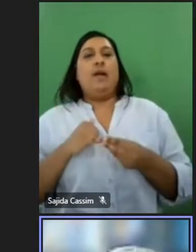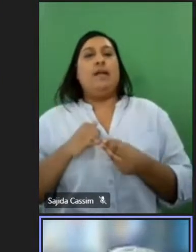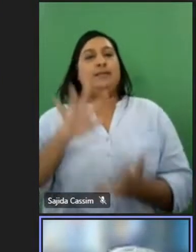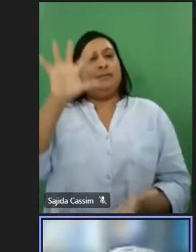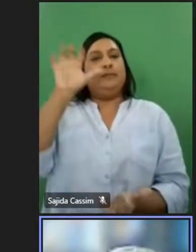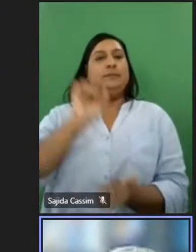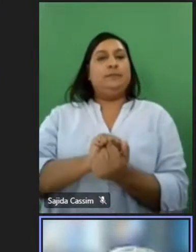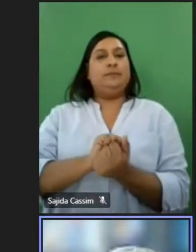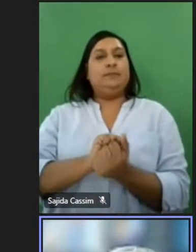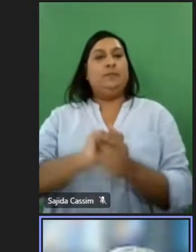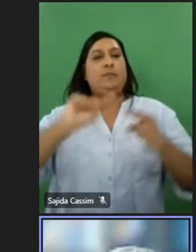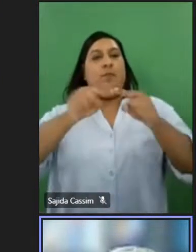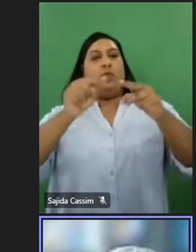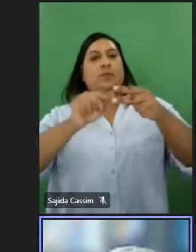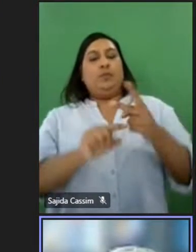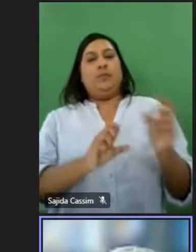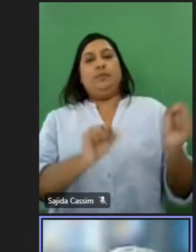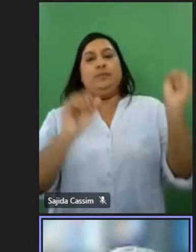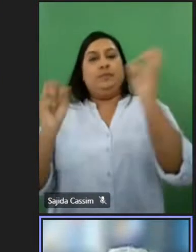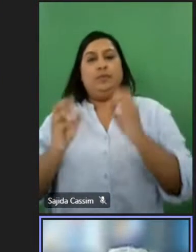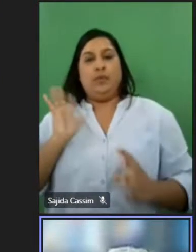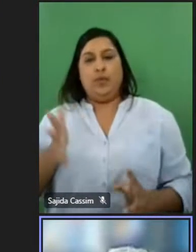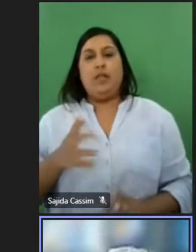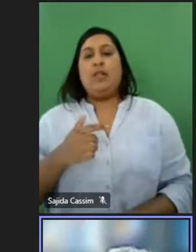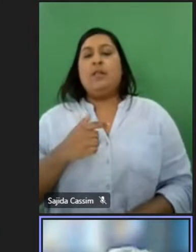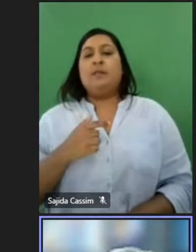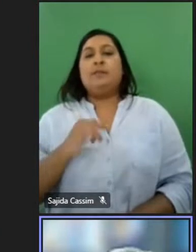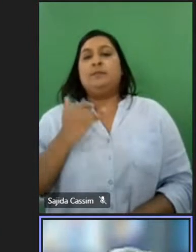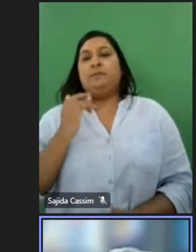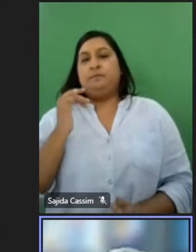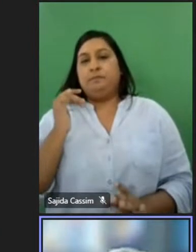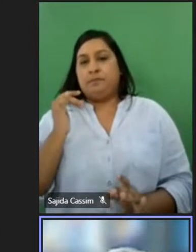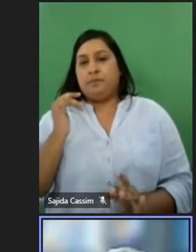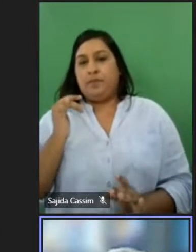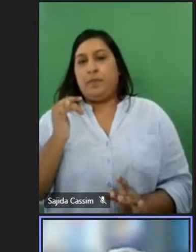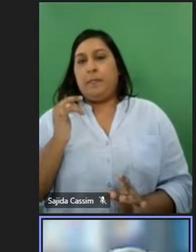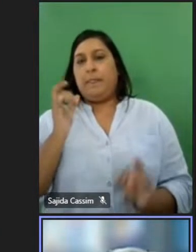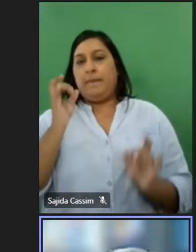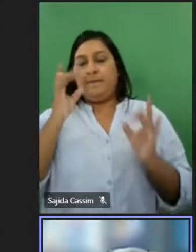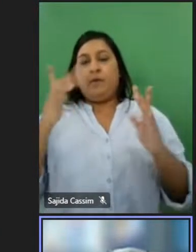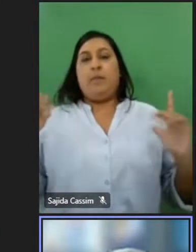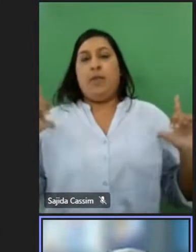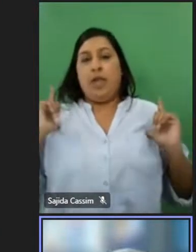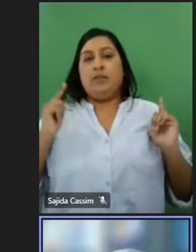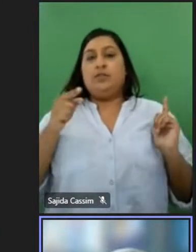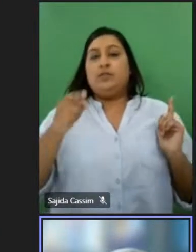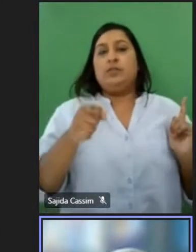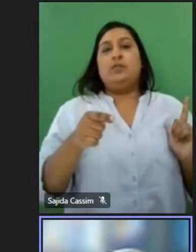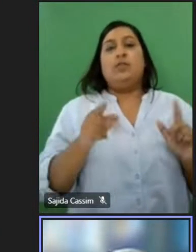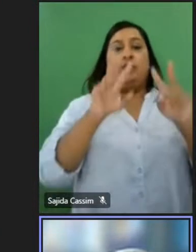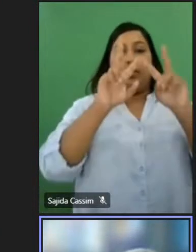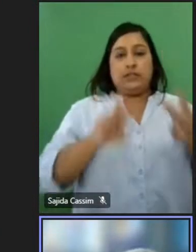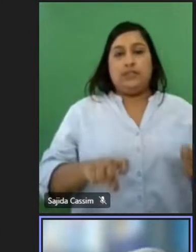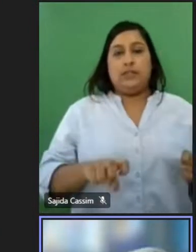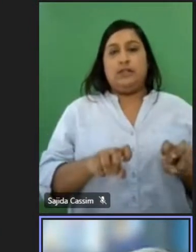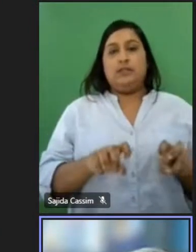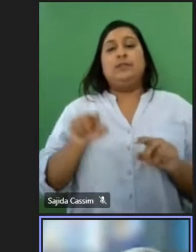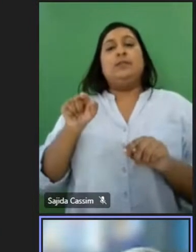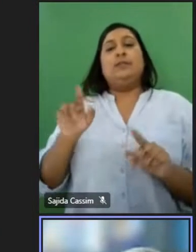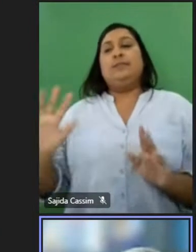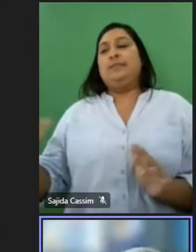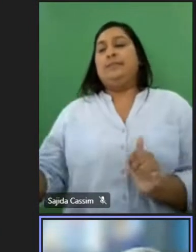point. Just one note, the study was also done in conjunction with the National